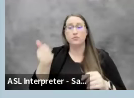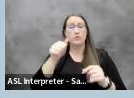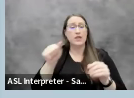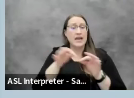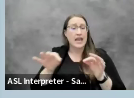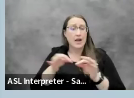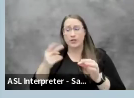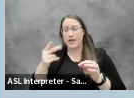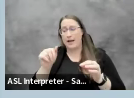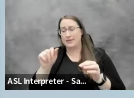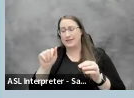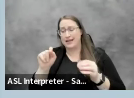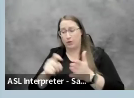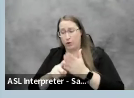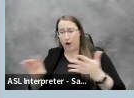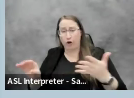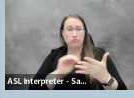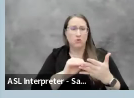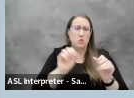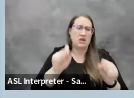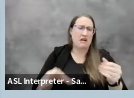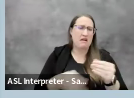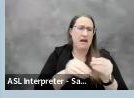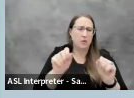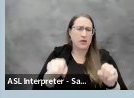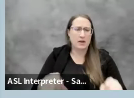your particular situation, we can add in there.